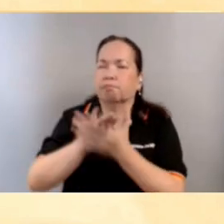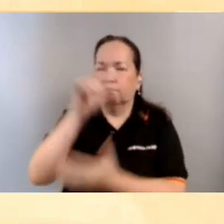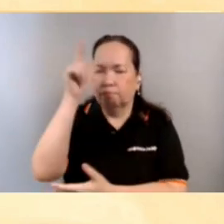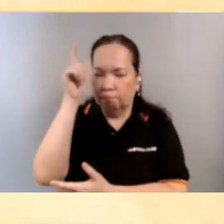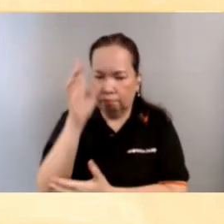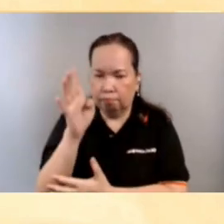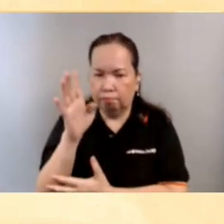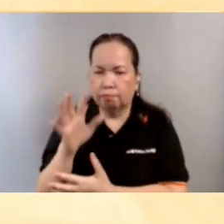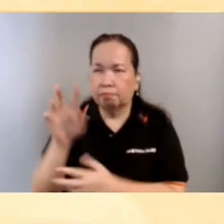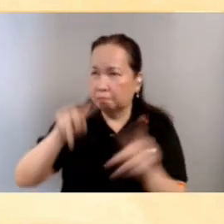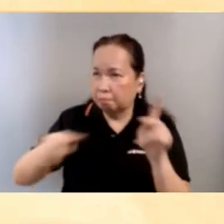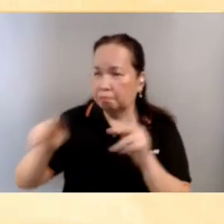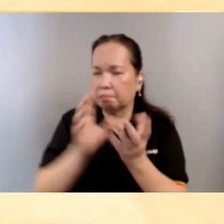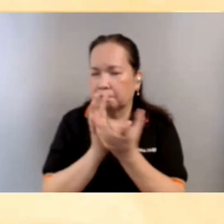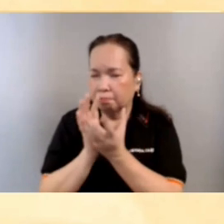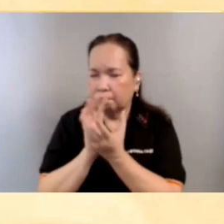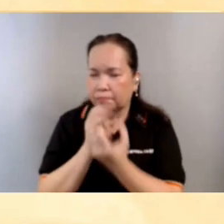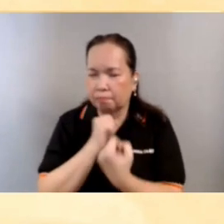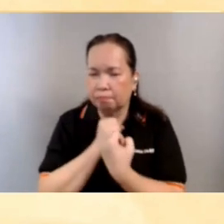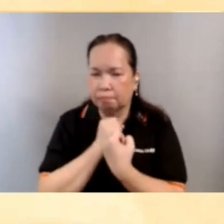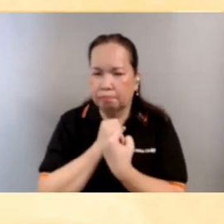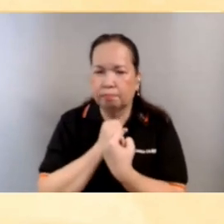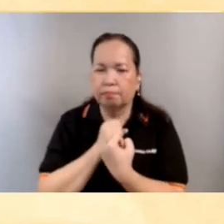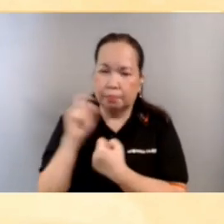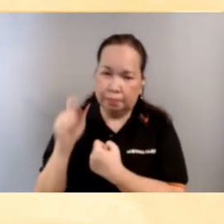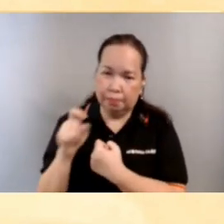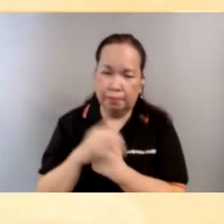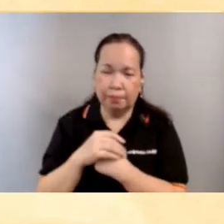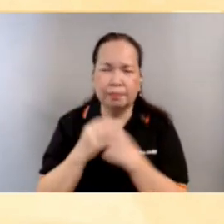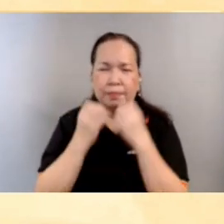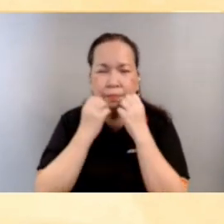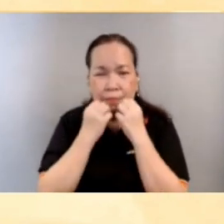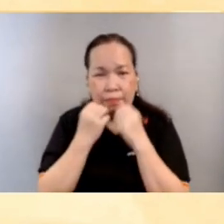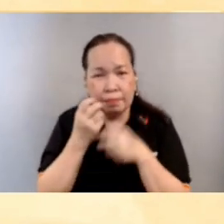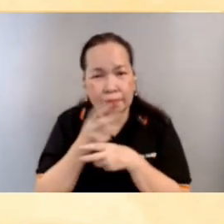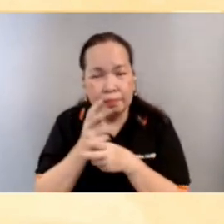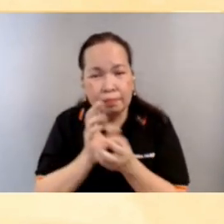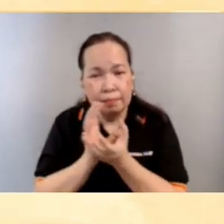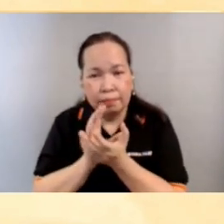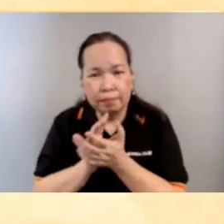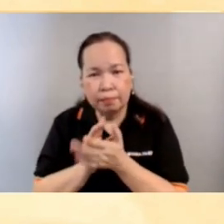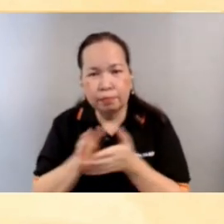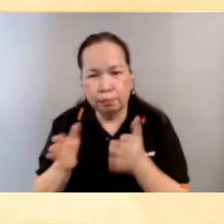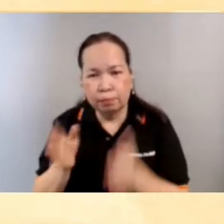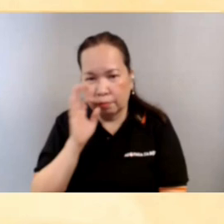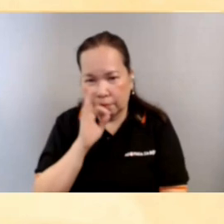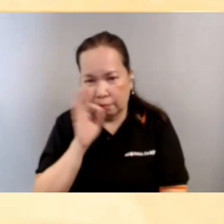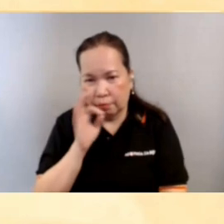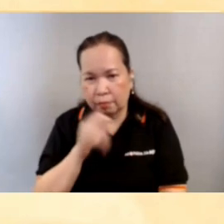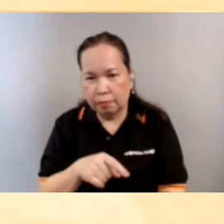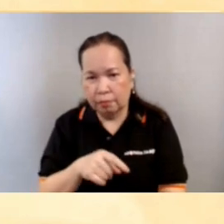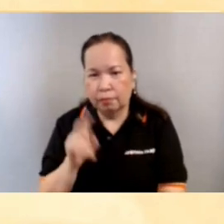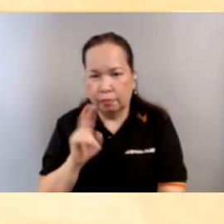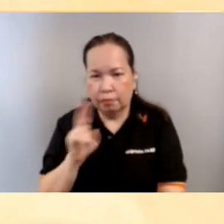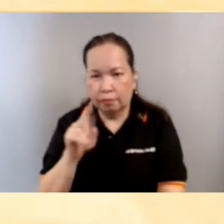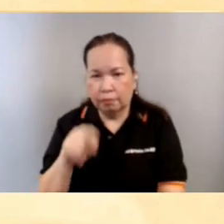sa kapwa-tao. So the need for support group and building a caring community is our Filipino way, and let's use it to the